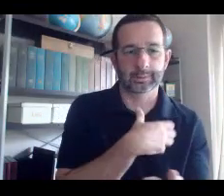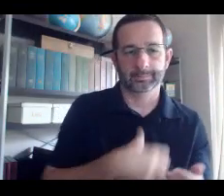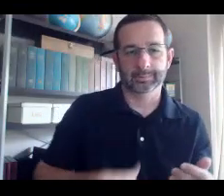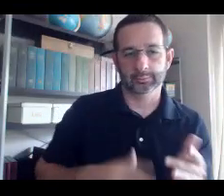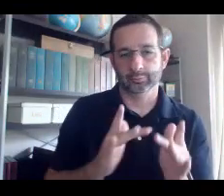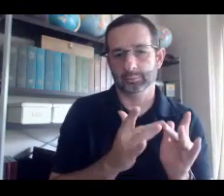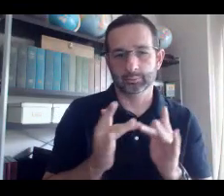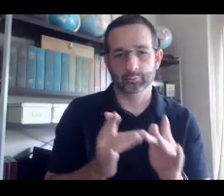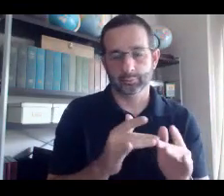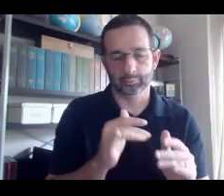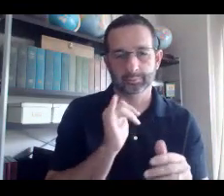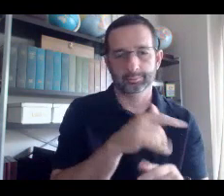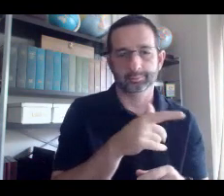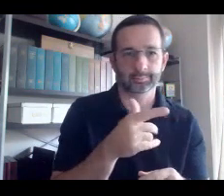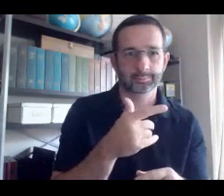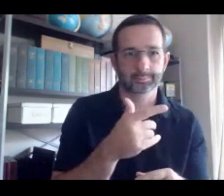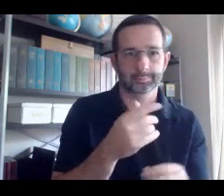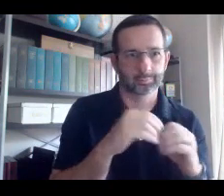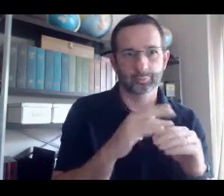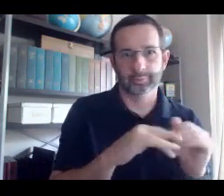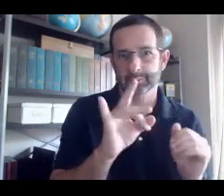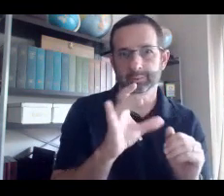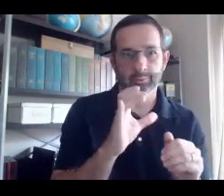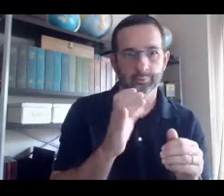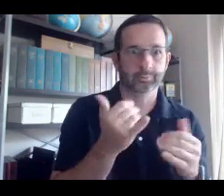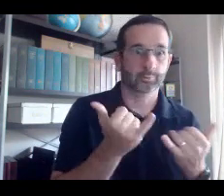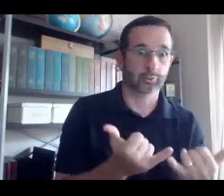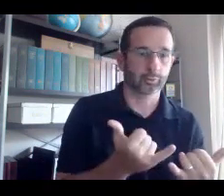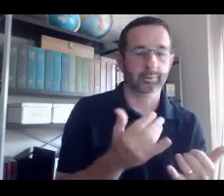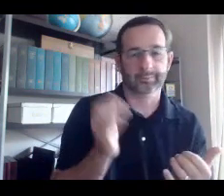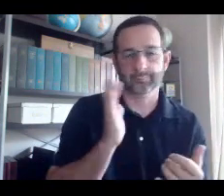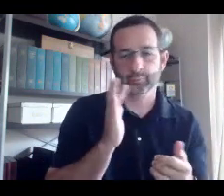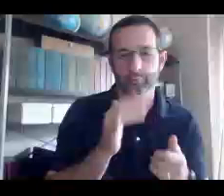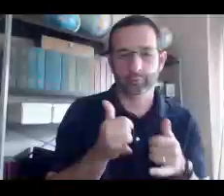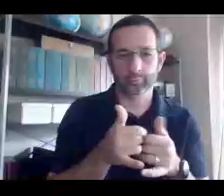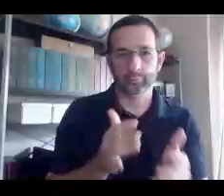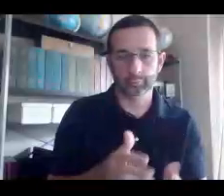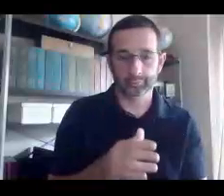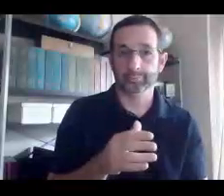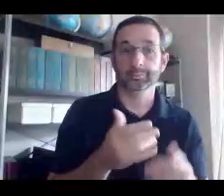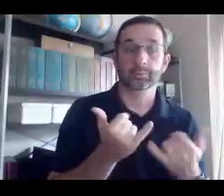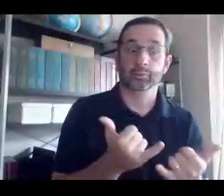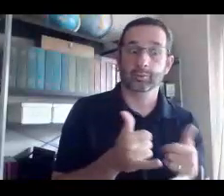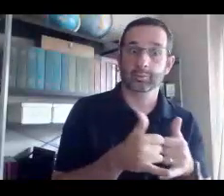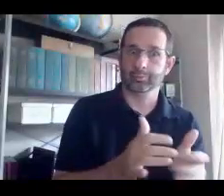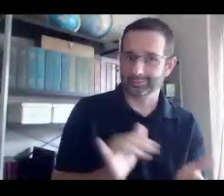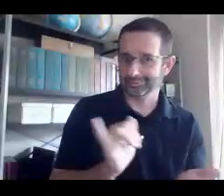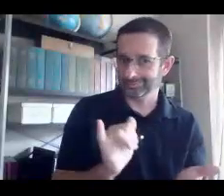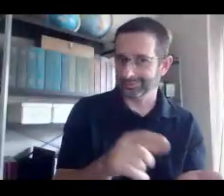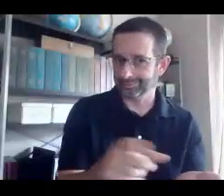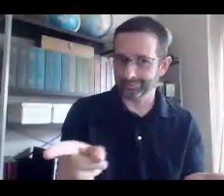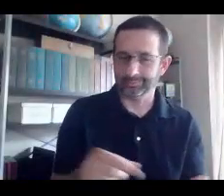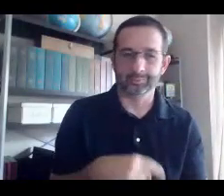All right, so we also have an ambassador network with more than 800 current and